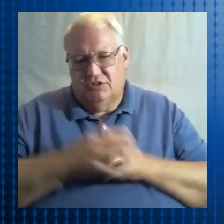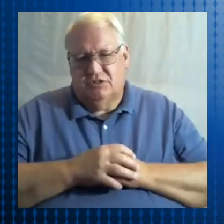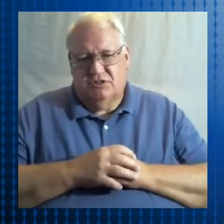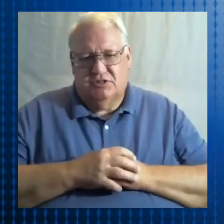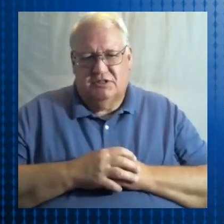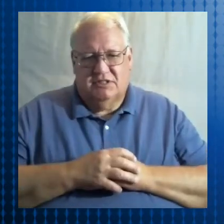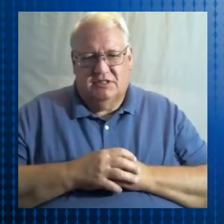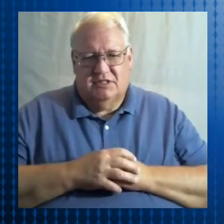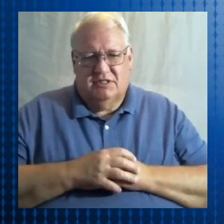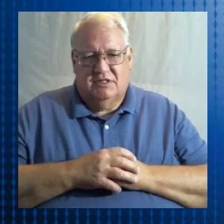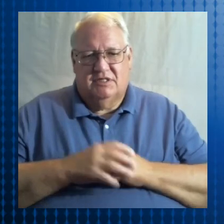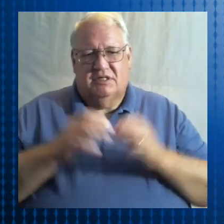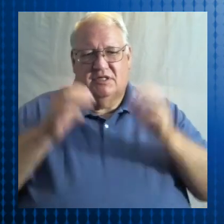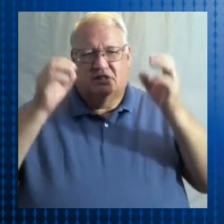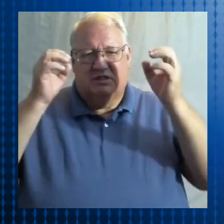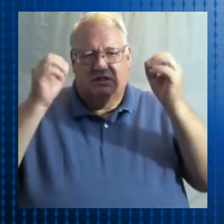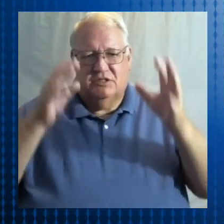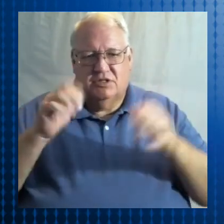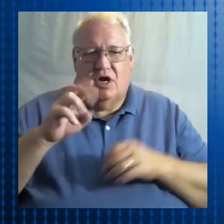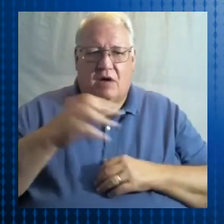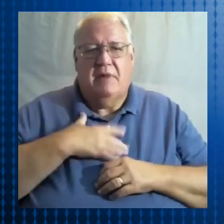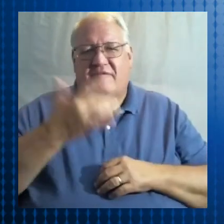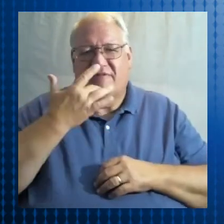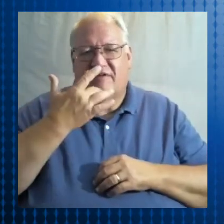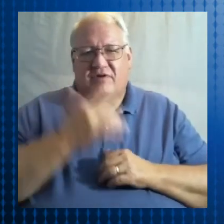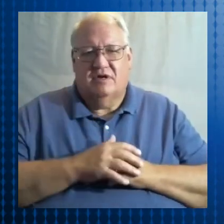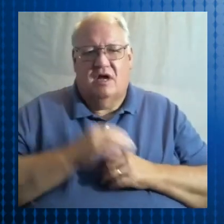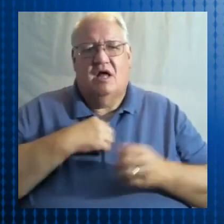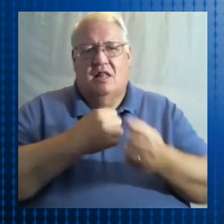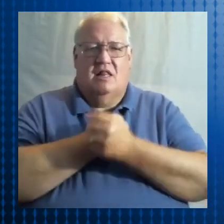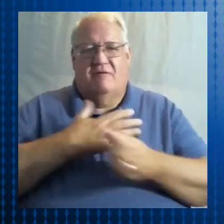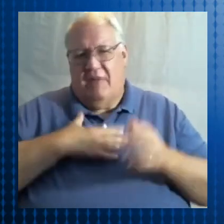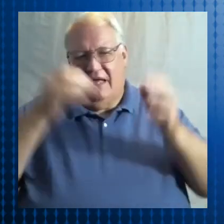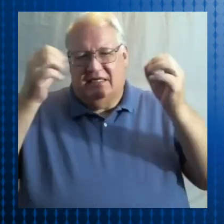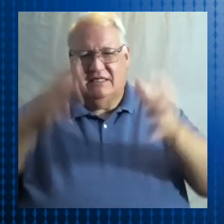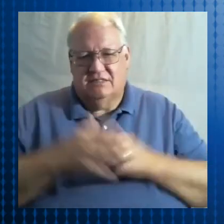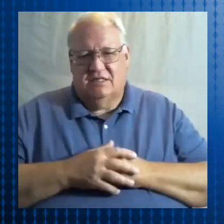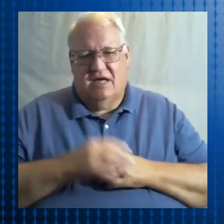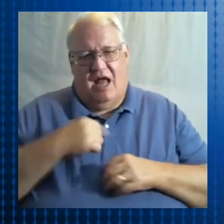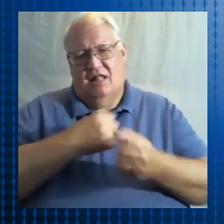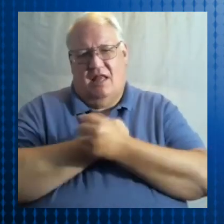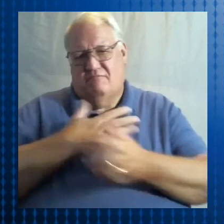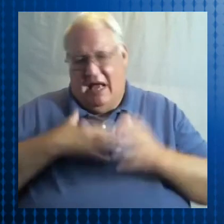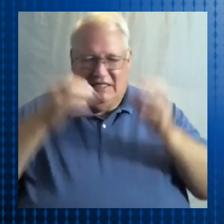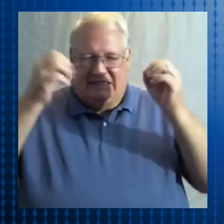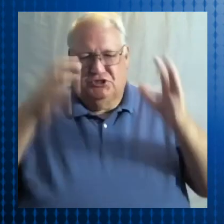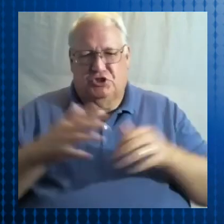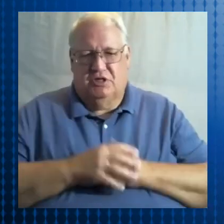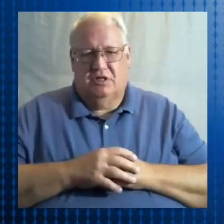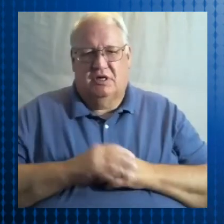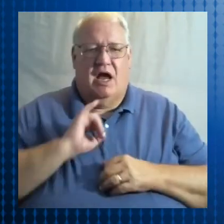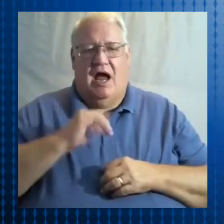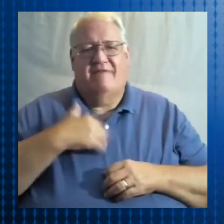teachers are my favorite. I love my teachers. I love my teachers. I have the